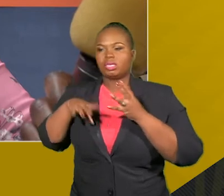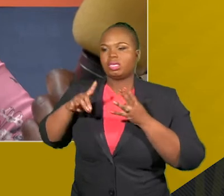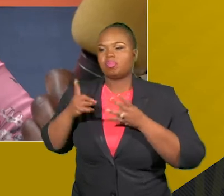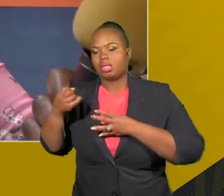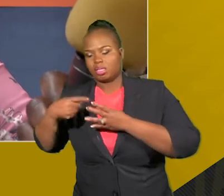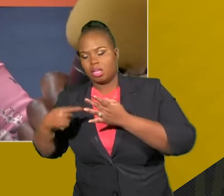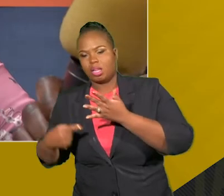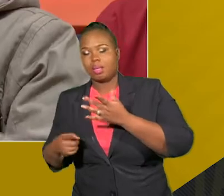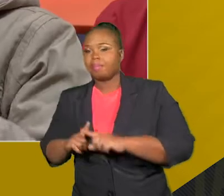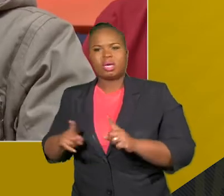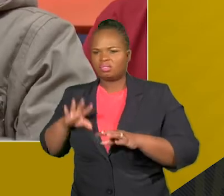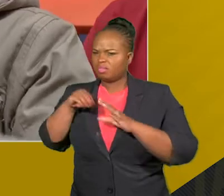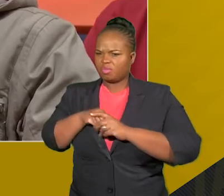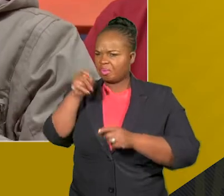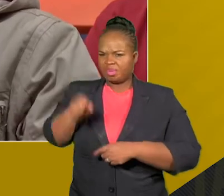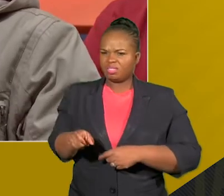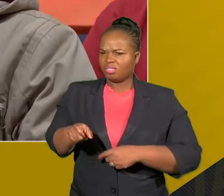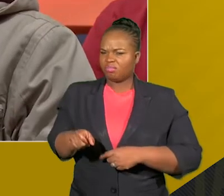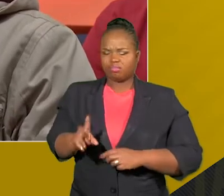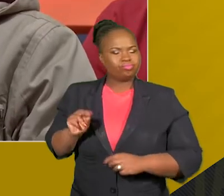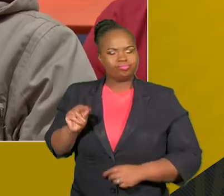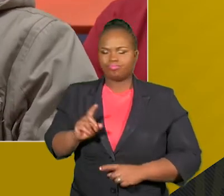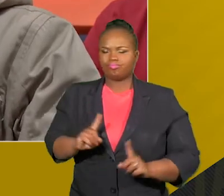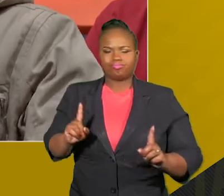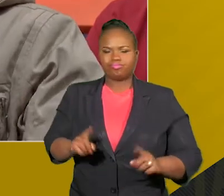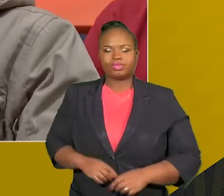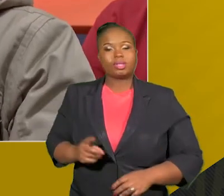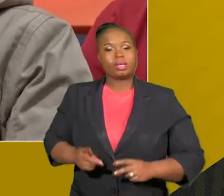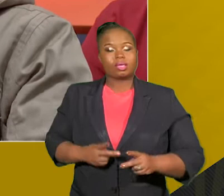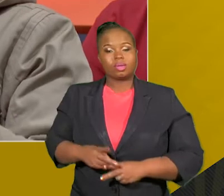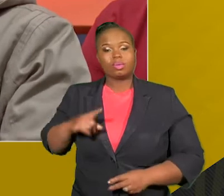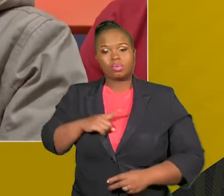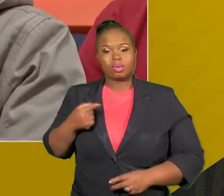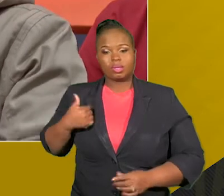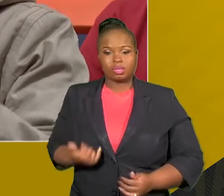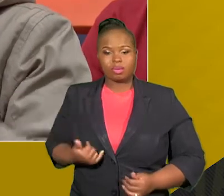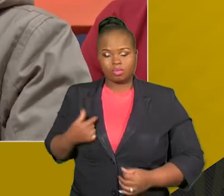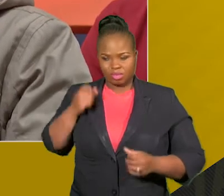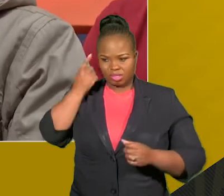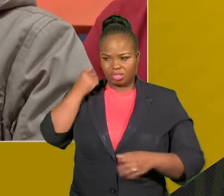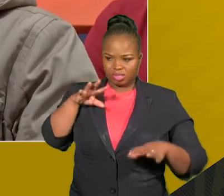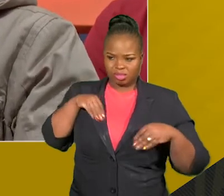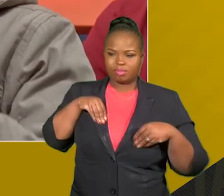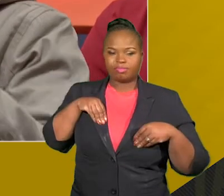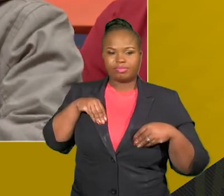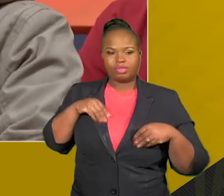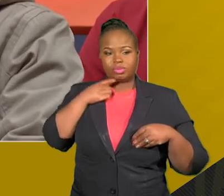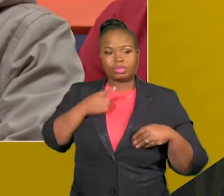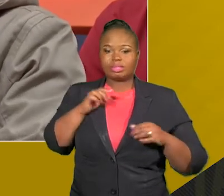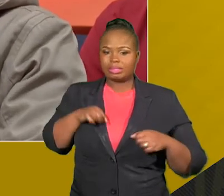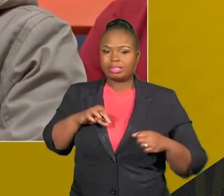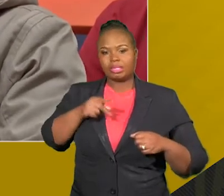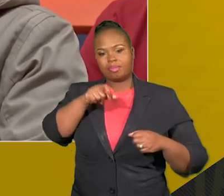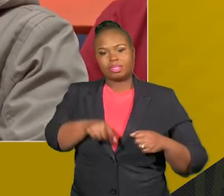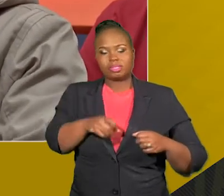etc. But that list does not include another human being. And as soon as we come to grips with that and accept the fact that the other